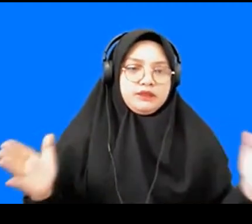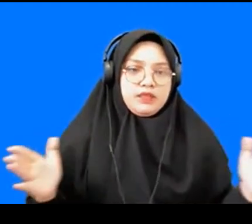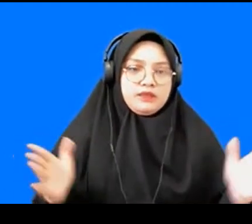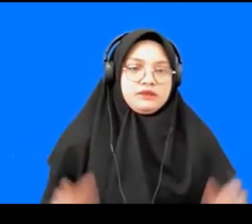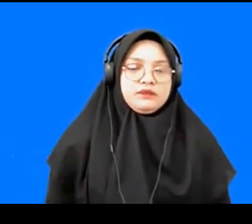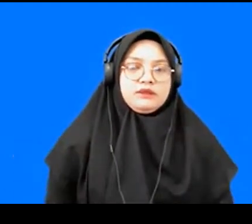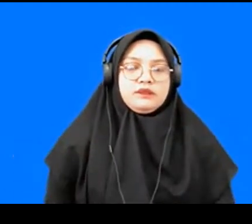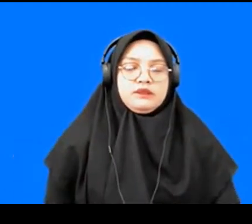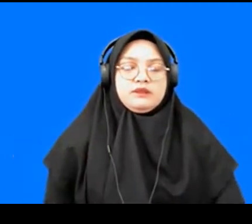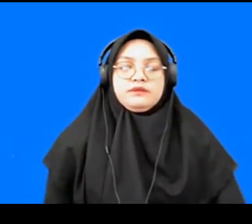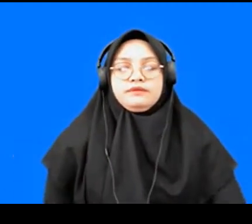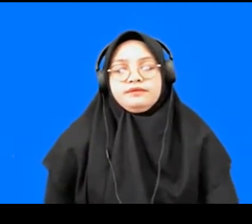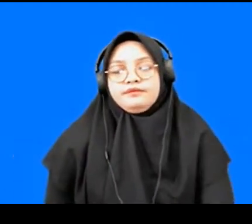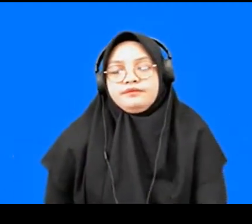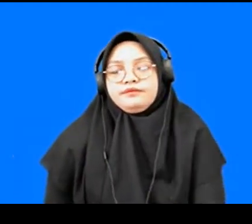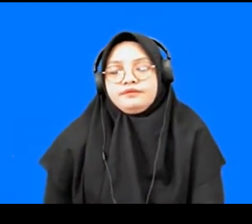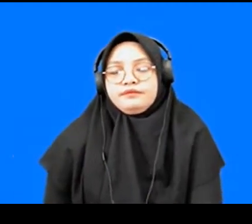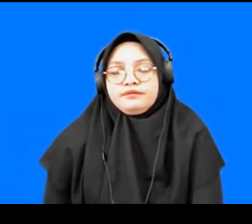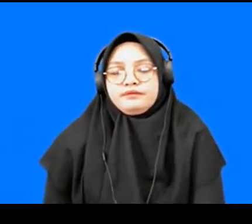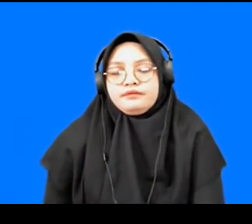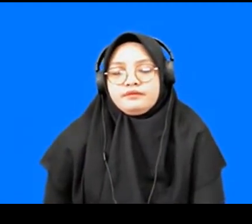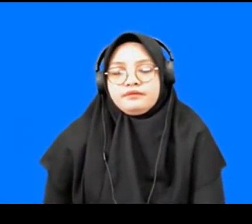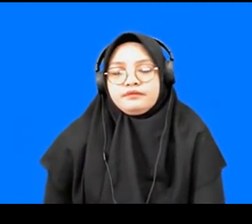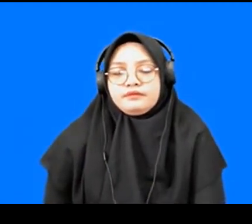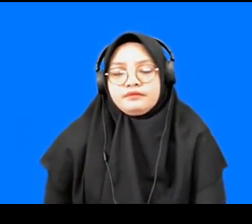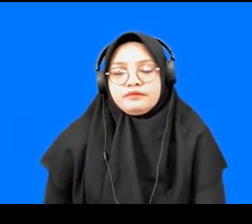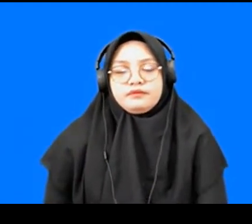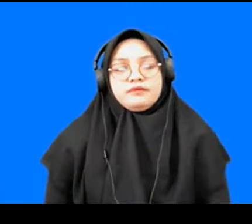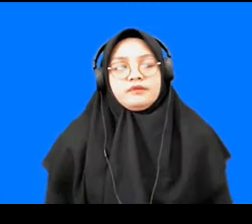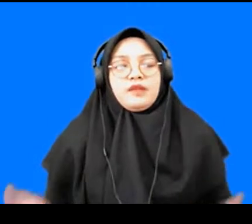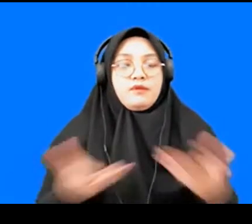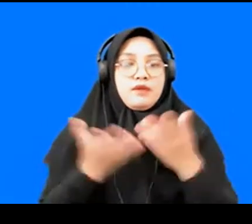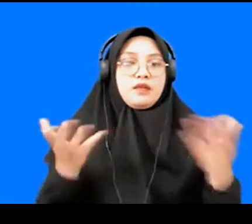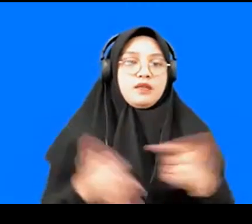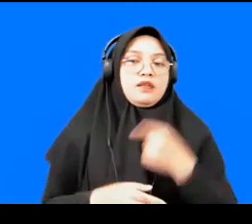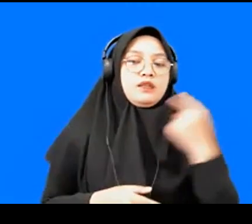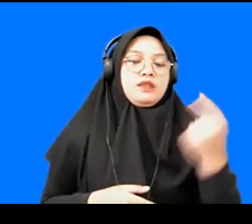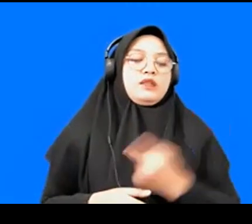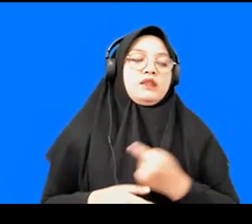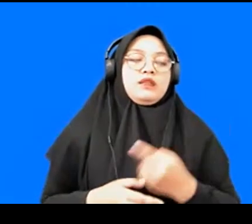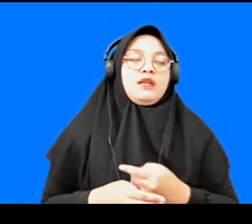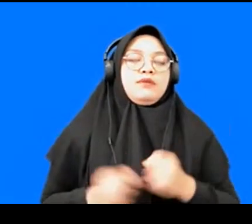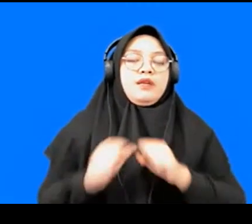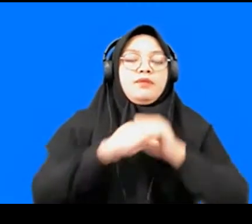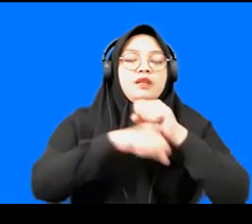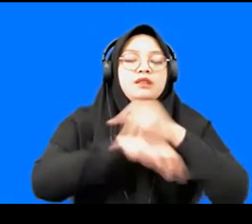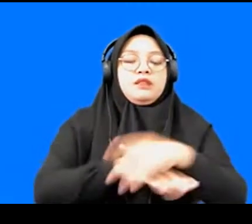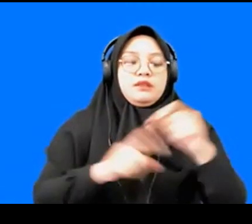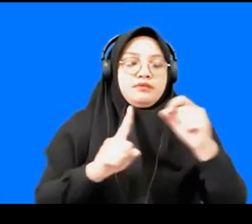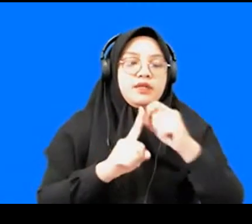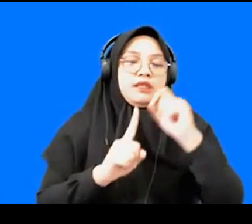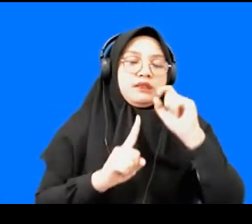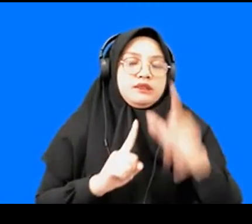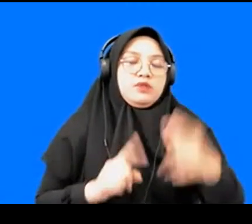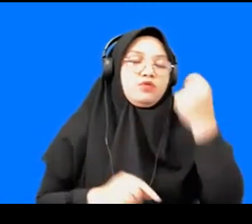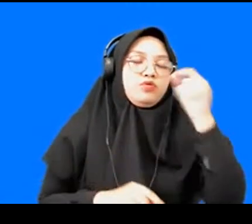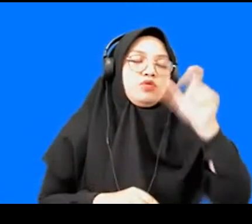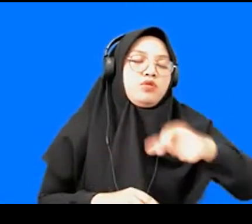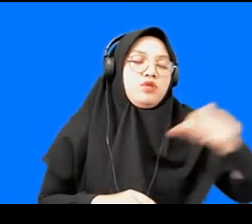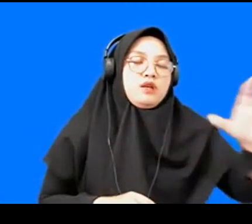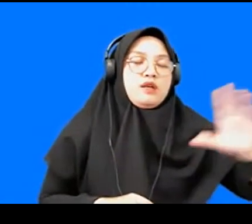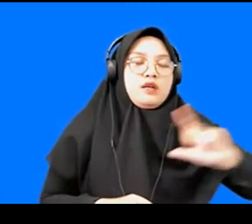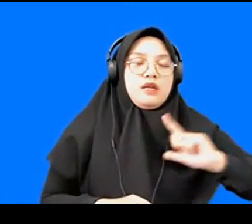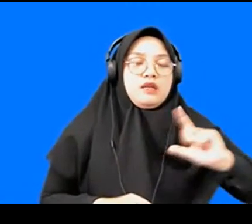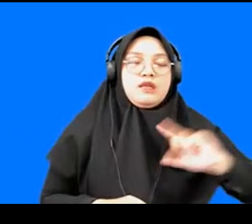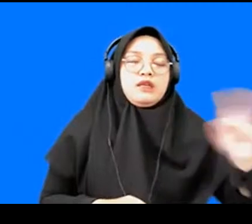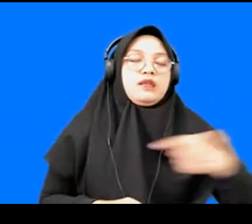the rich is something that will appeal to everyone. It is a that is like